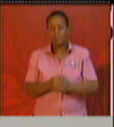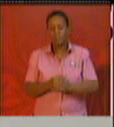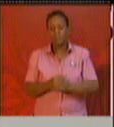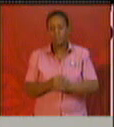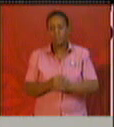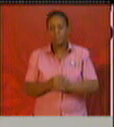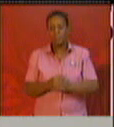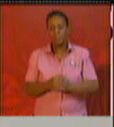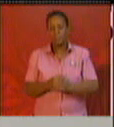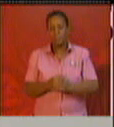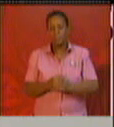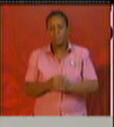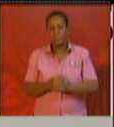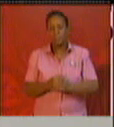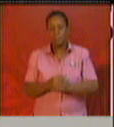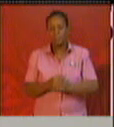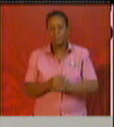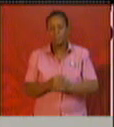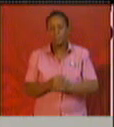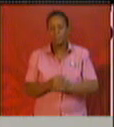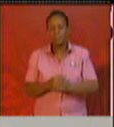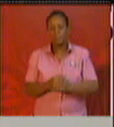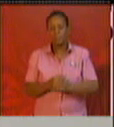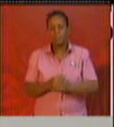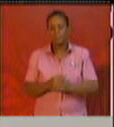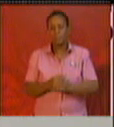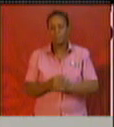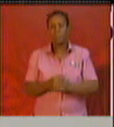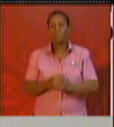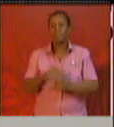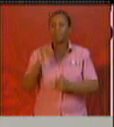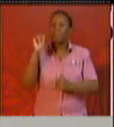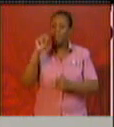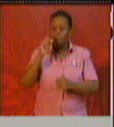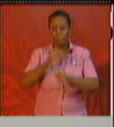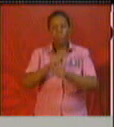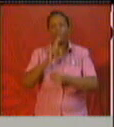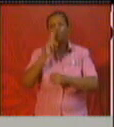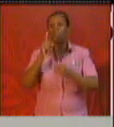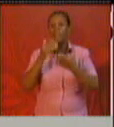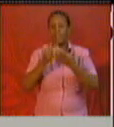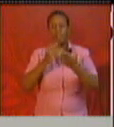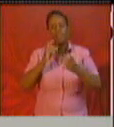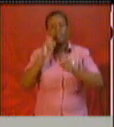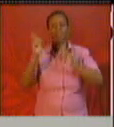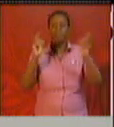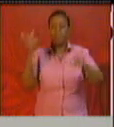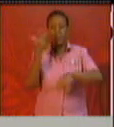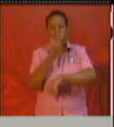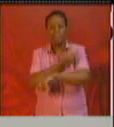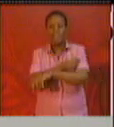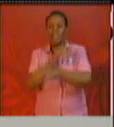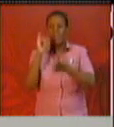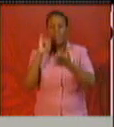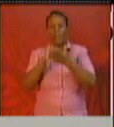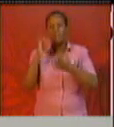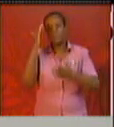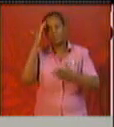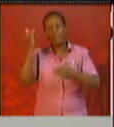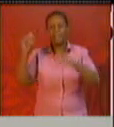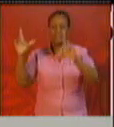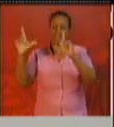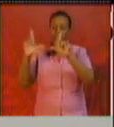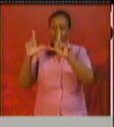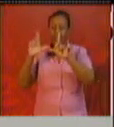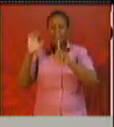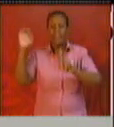experts. So we do want to dot all the I's, cross all the T's, and ensure that we are on the right side of both the technical and